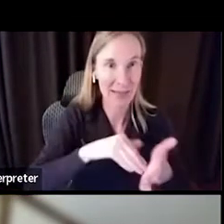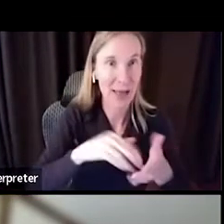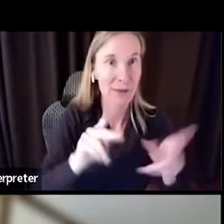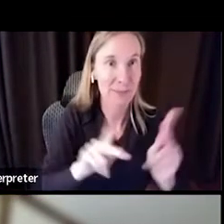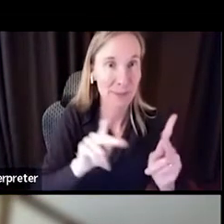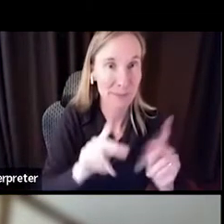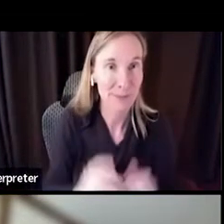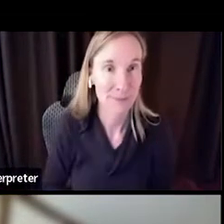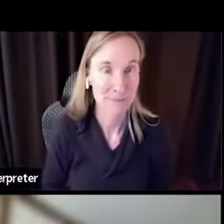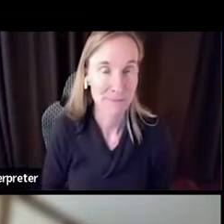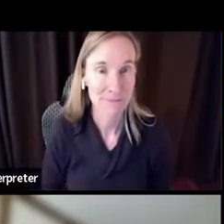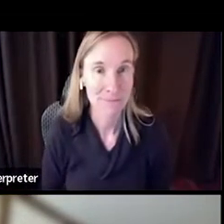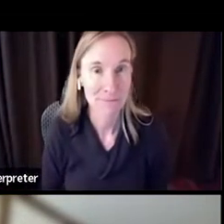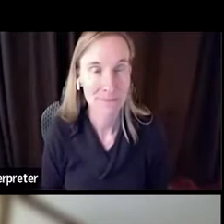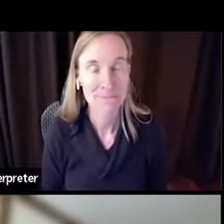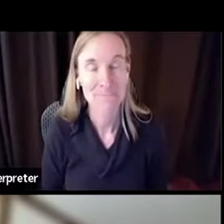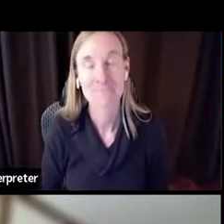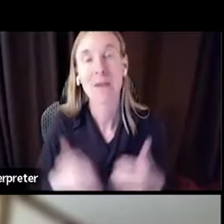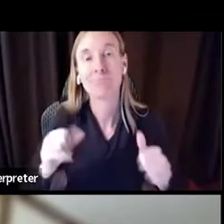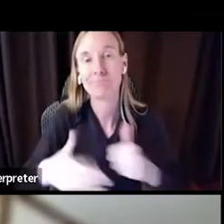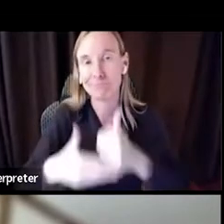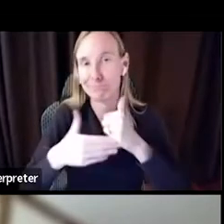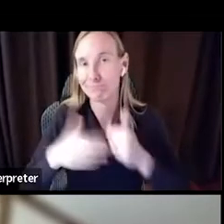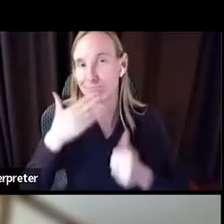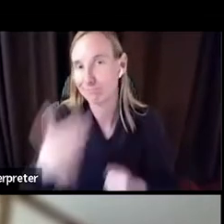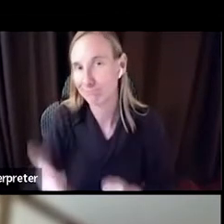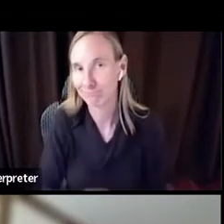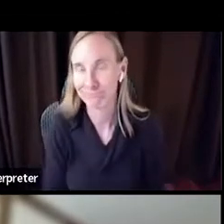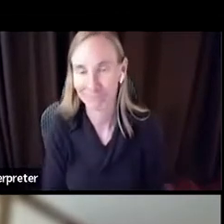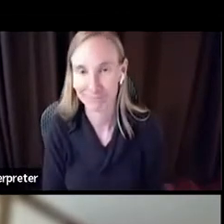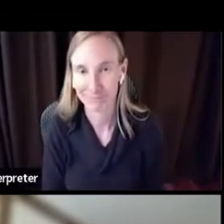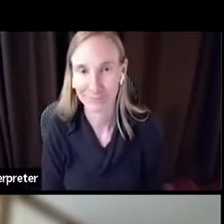Thank you. That's very helpful.